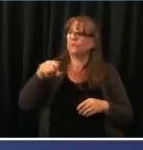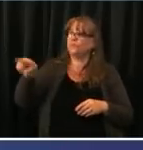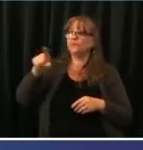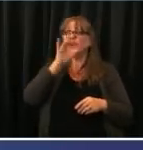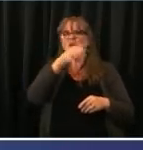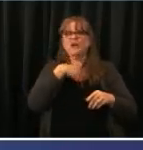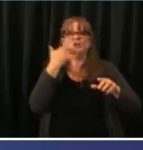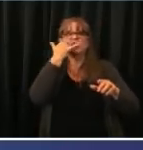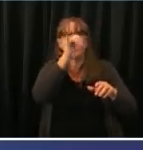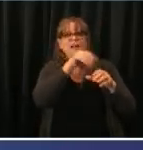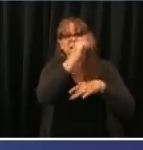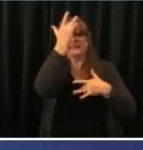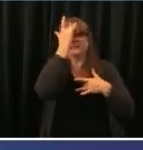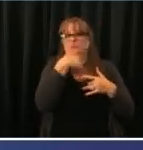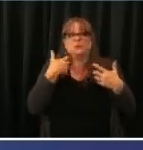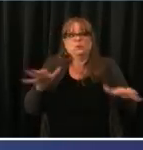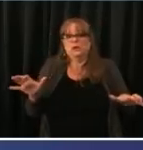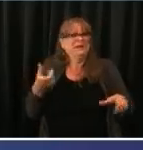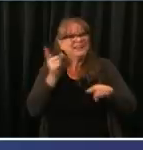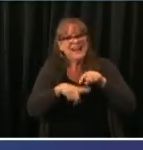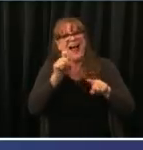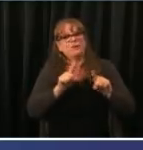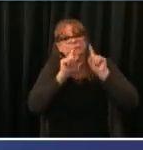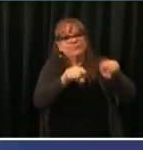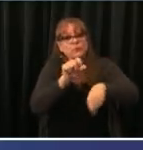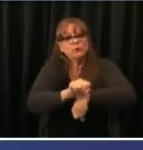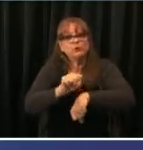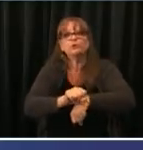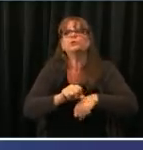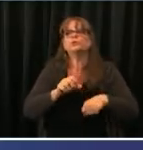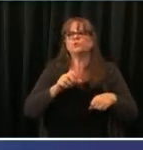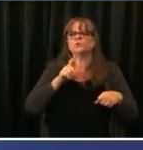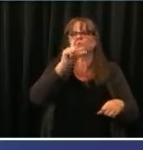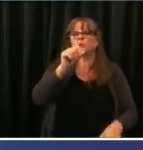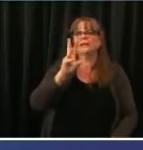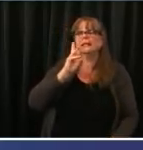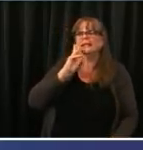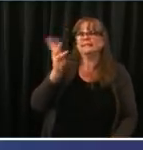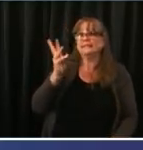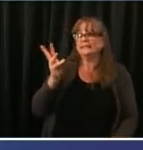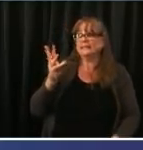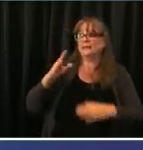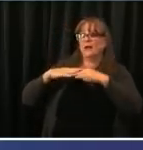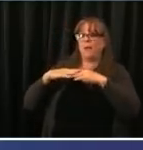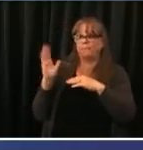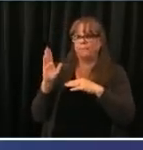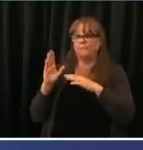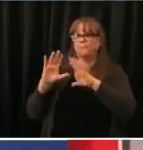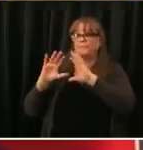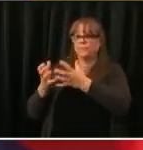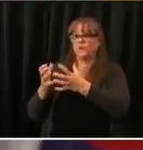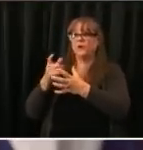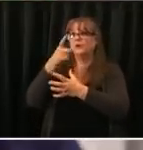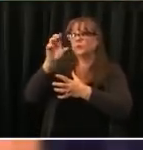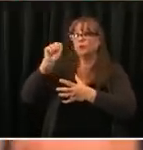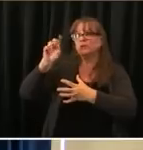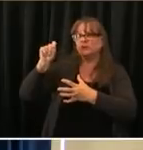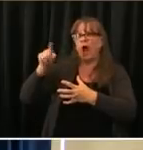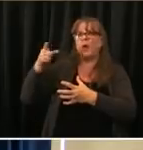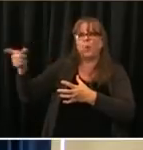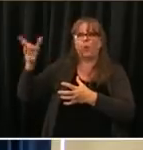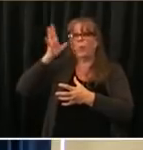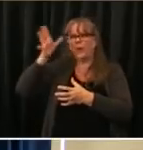population eligibility to age 60 and up. To go over these updated phases in more detail, I'm happy to turn it over to Scott Bookman. Scott? Thank you, Governor.